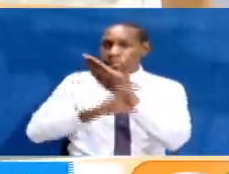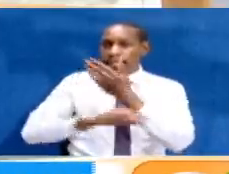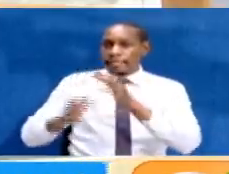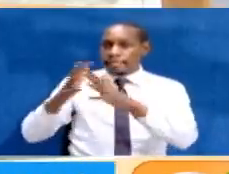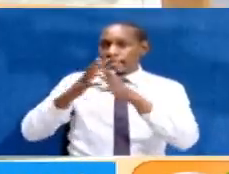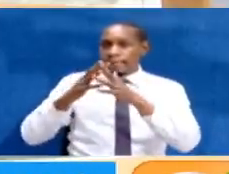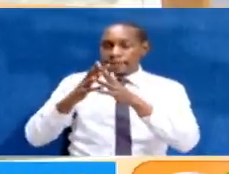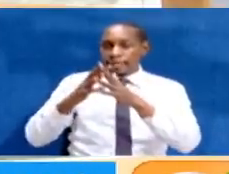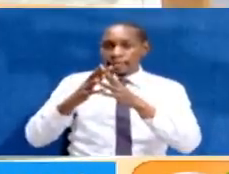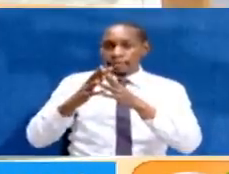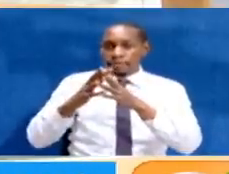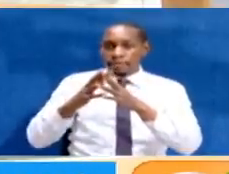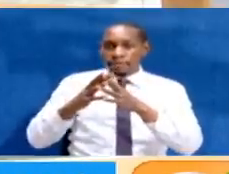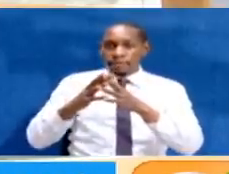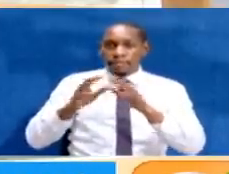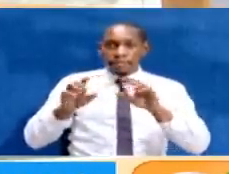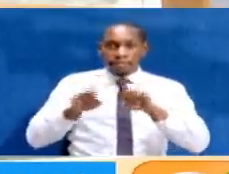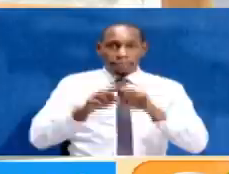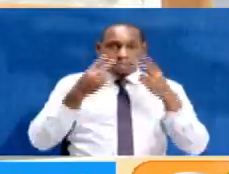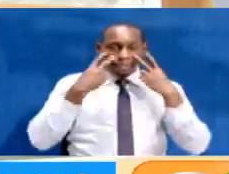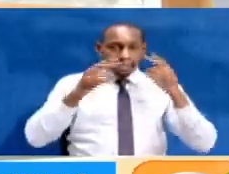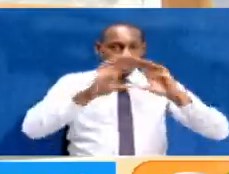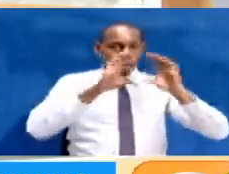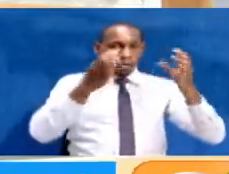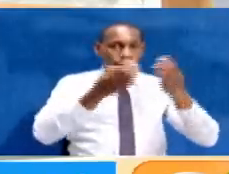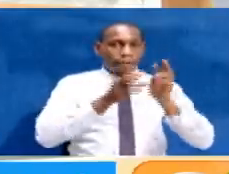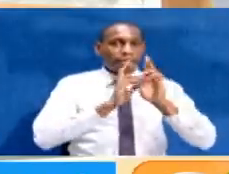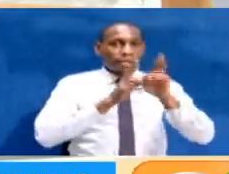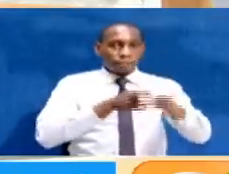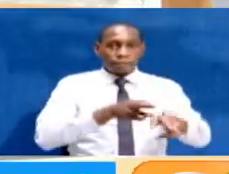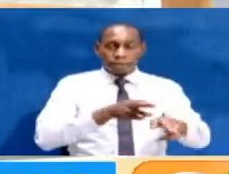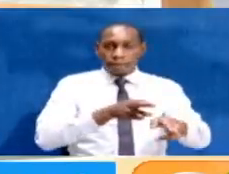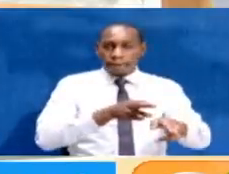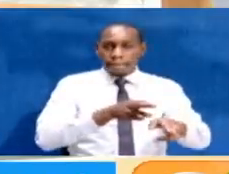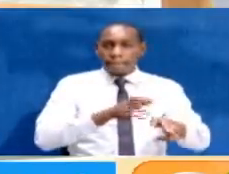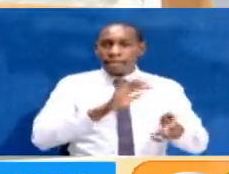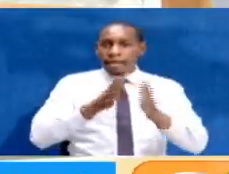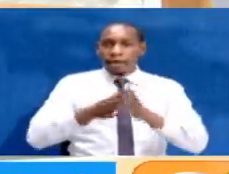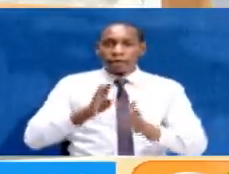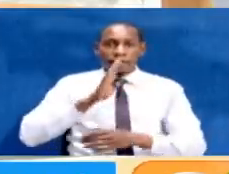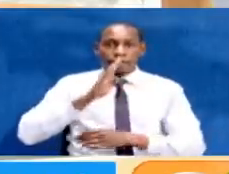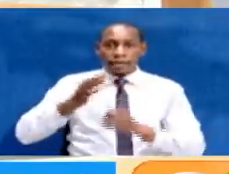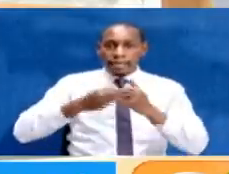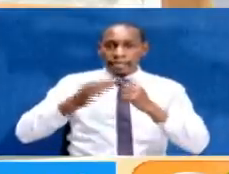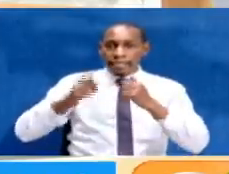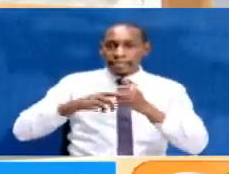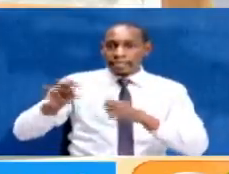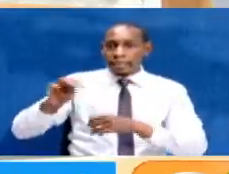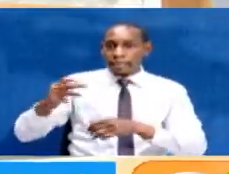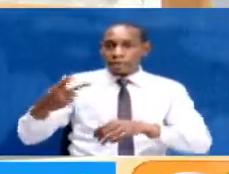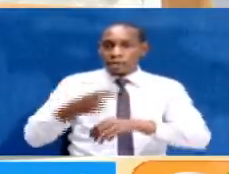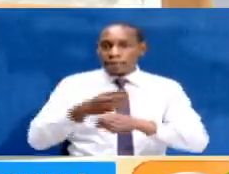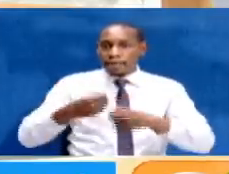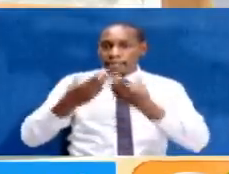US. I was reading, like, globally, I was looking at a report that was done by Bloomberg. About 486 million doses have been given in